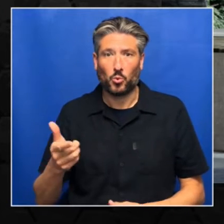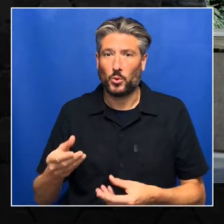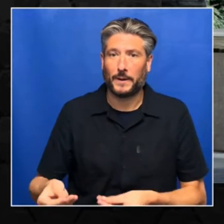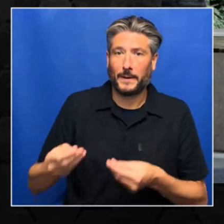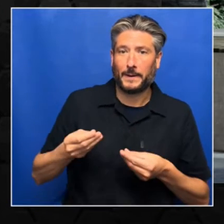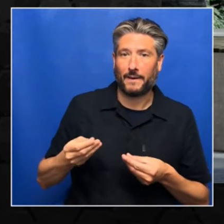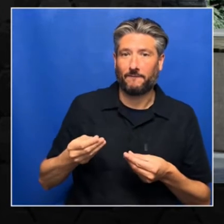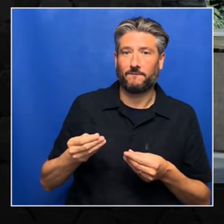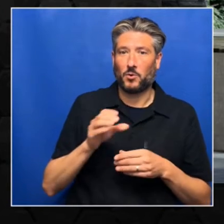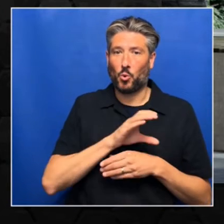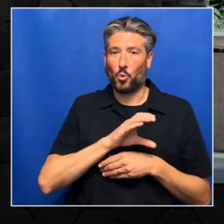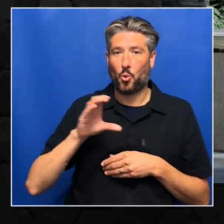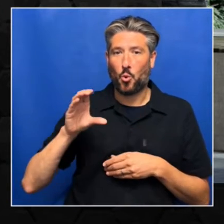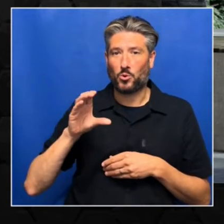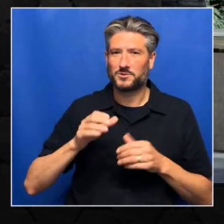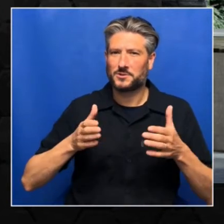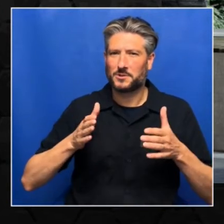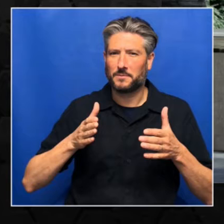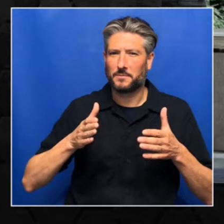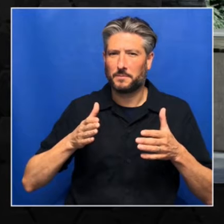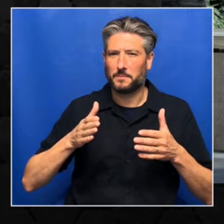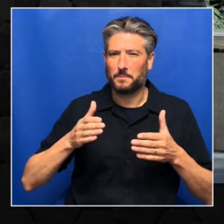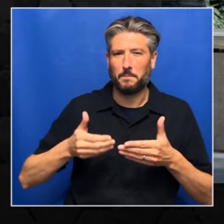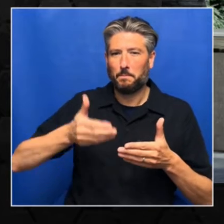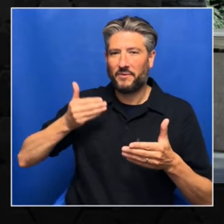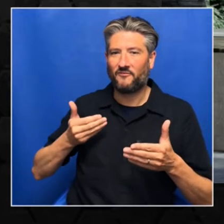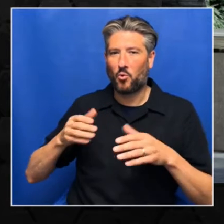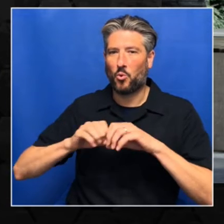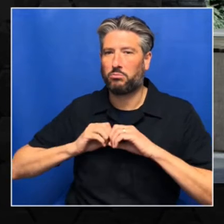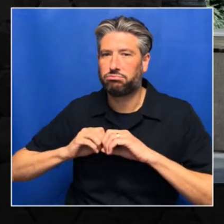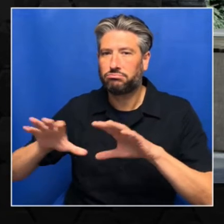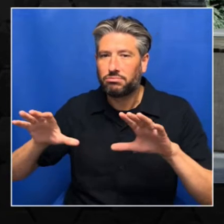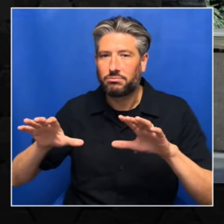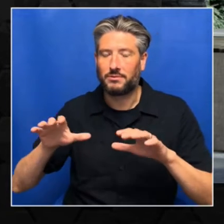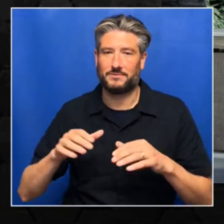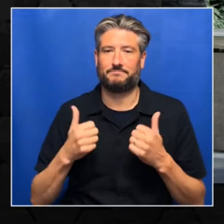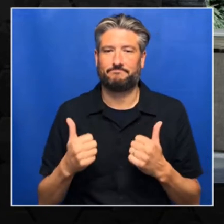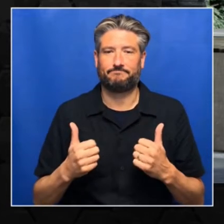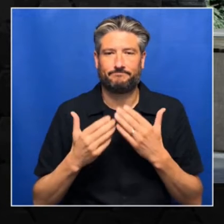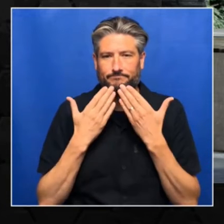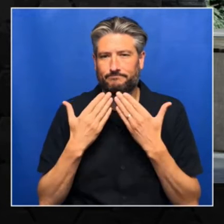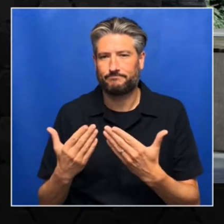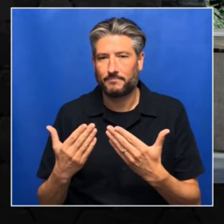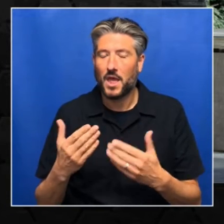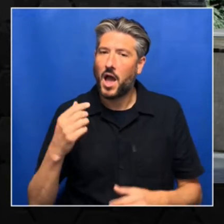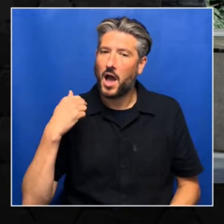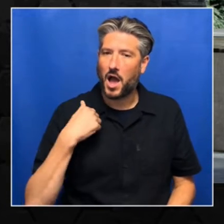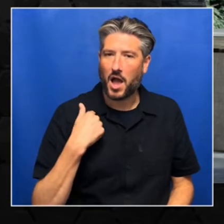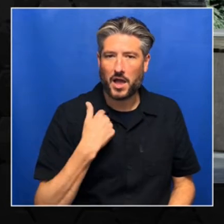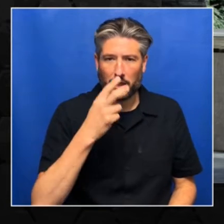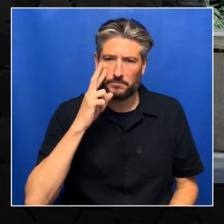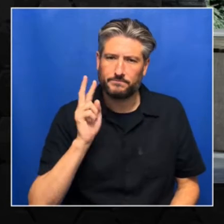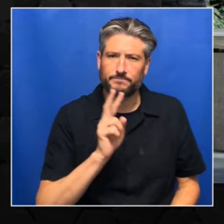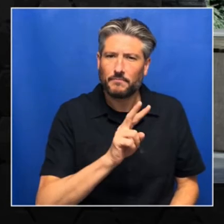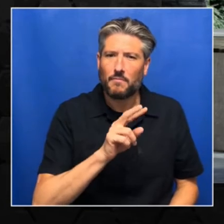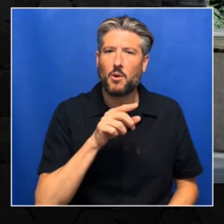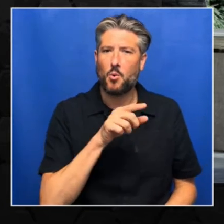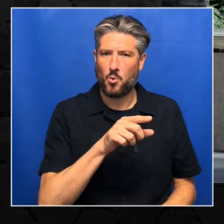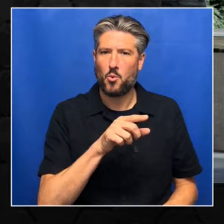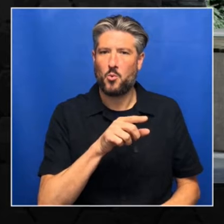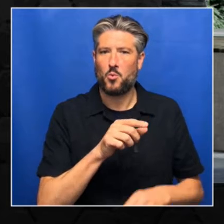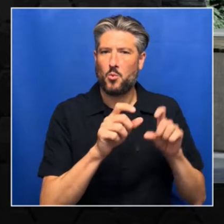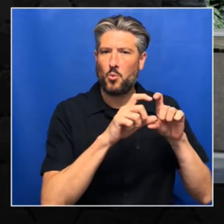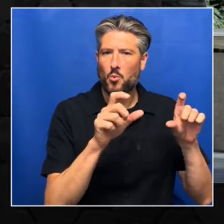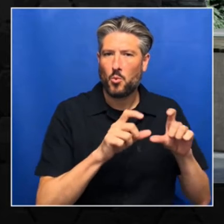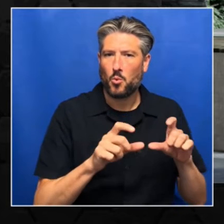So the moment I had a look at code cells, which can be run directly along with the tutorials, it was pretty much